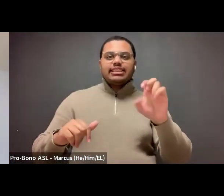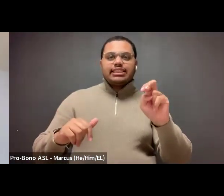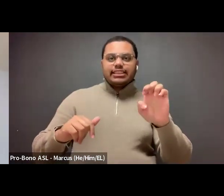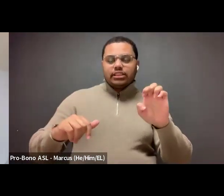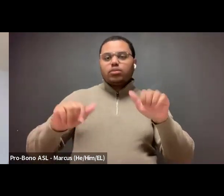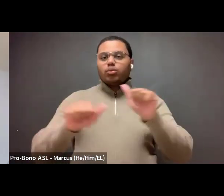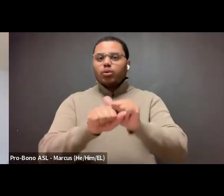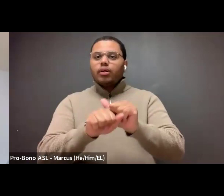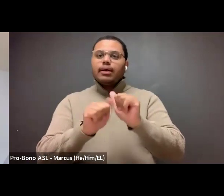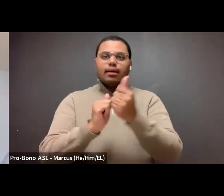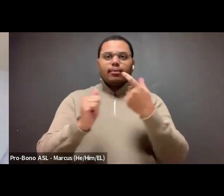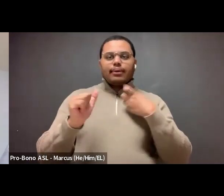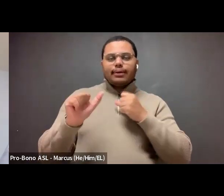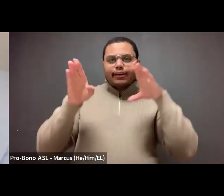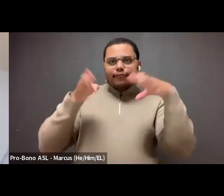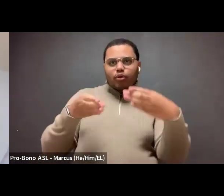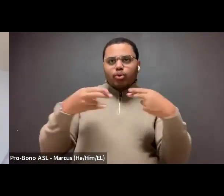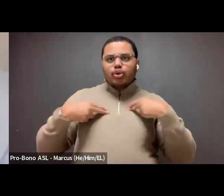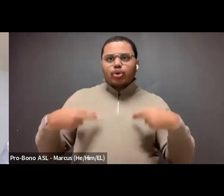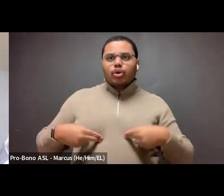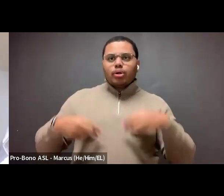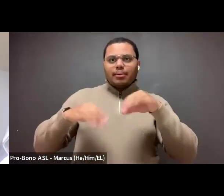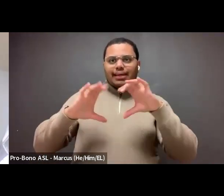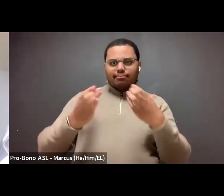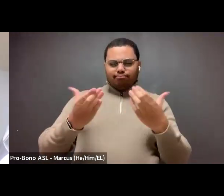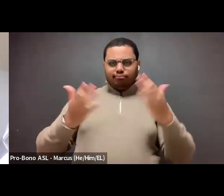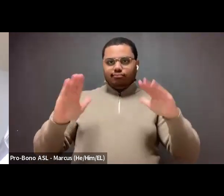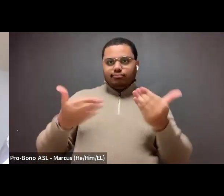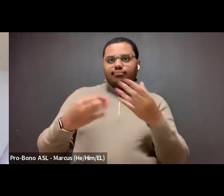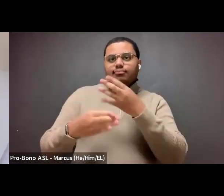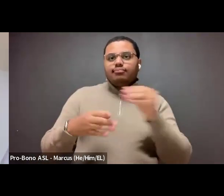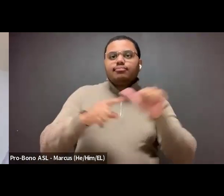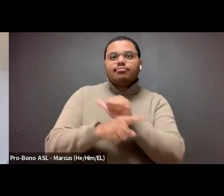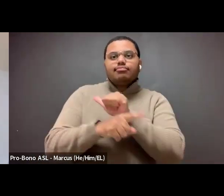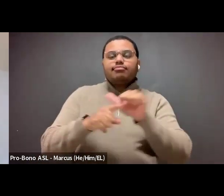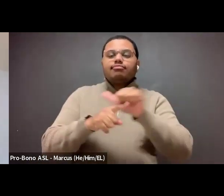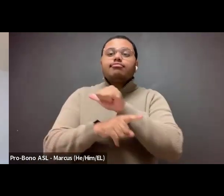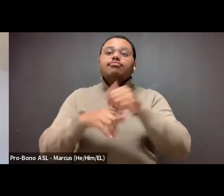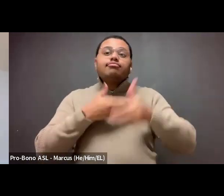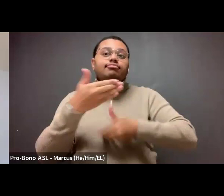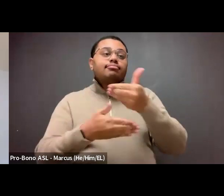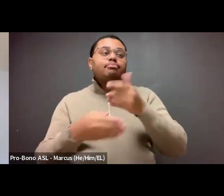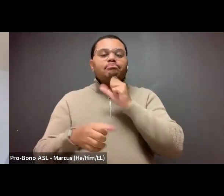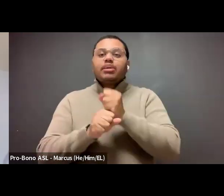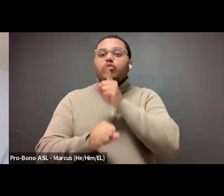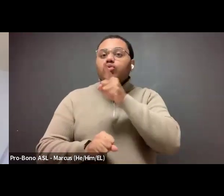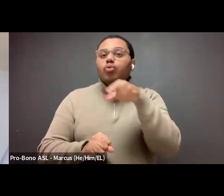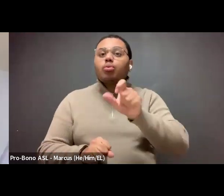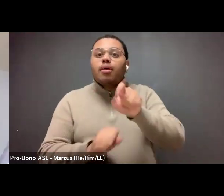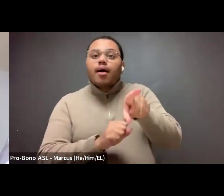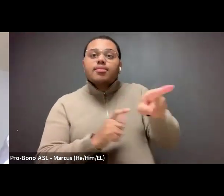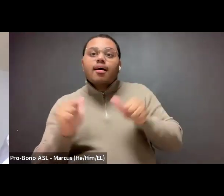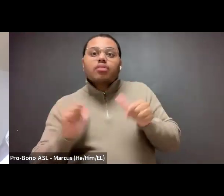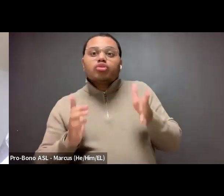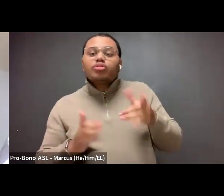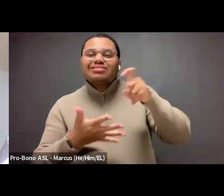can we focus on the human in this classroom, in the rehearsal process? Make sure to ask the actors what they need. This is very